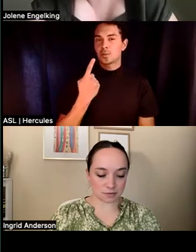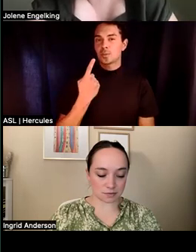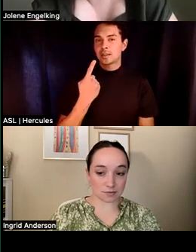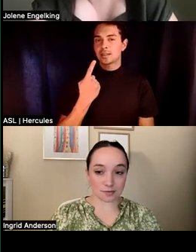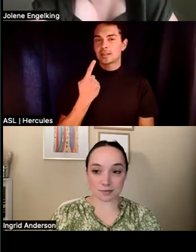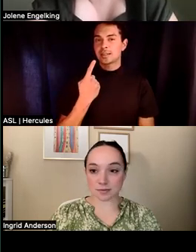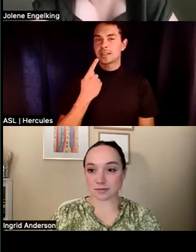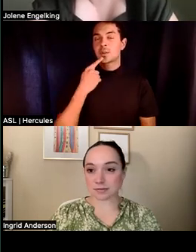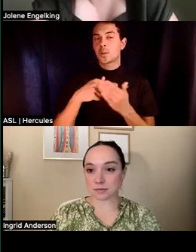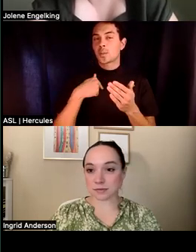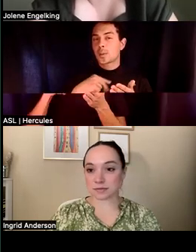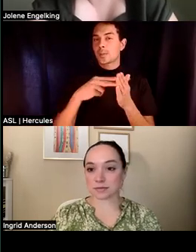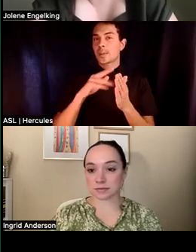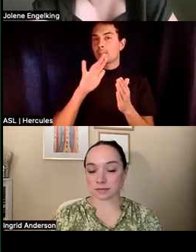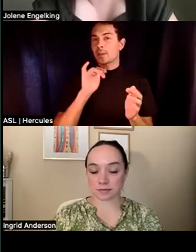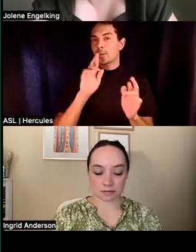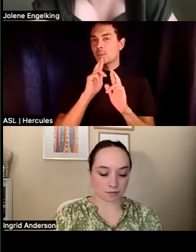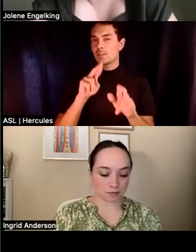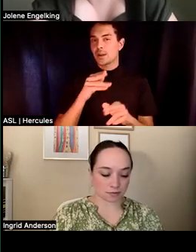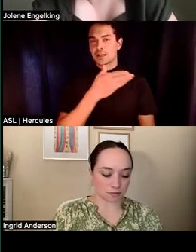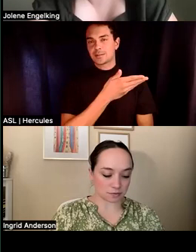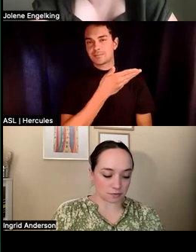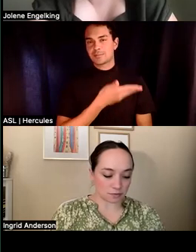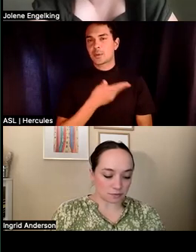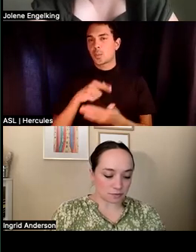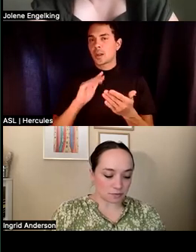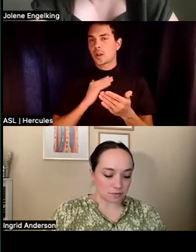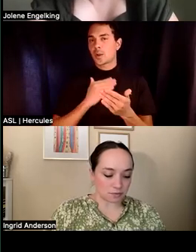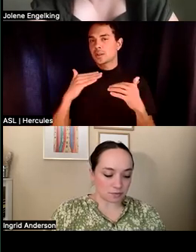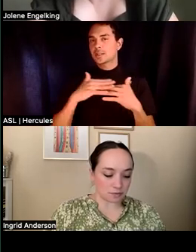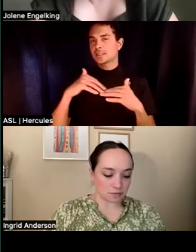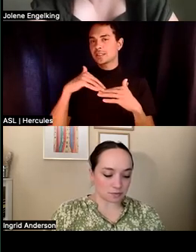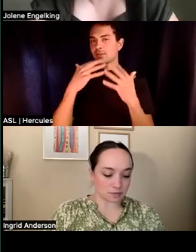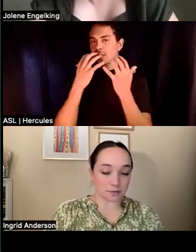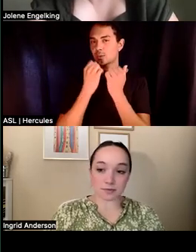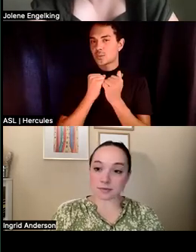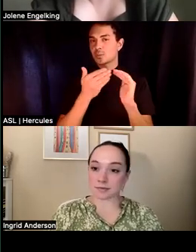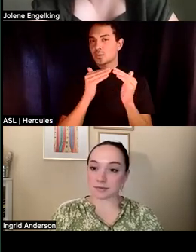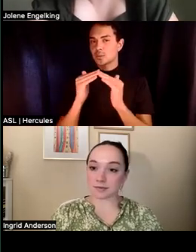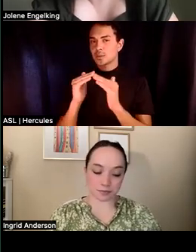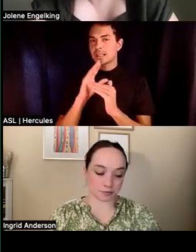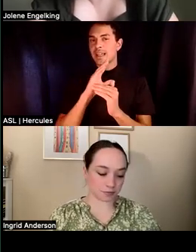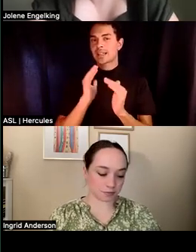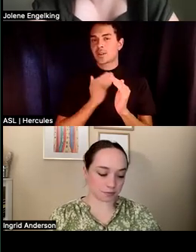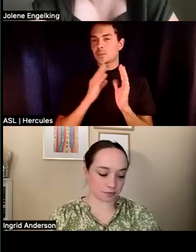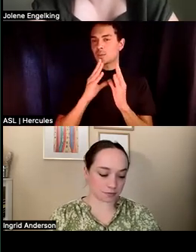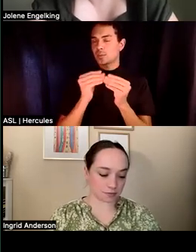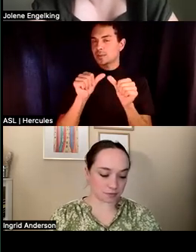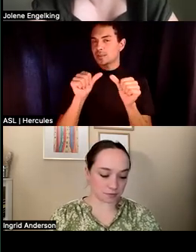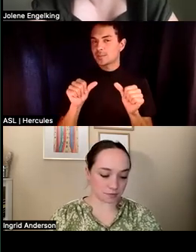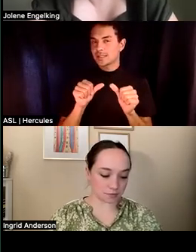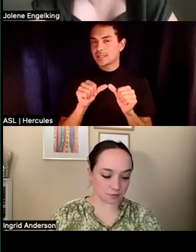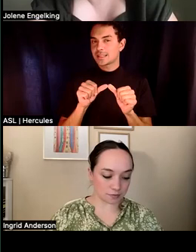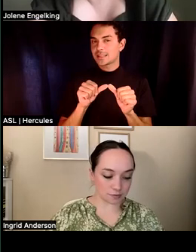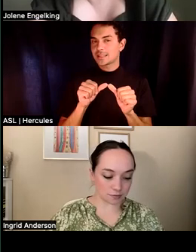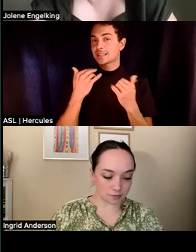what we meant by the response and what that really looks like in our Indigenous communities and in our tribal spaces. And so